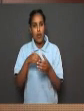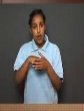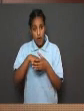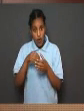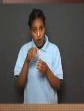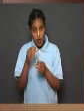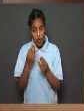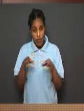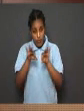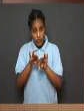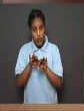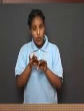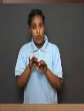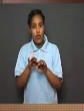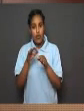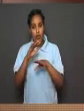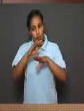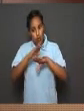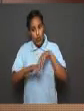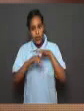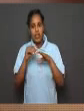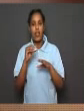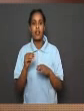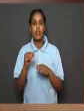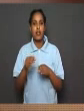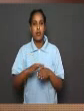both convenience and portability.